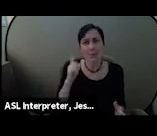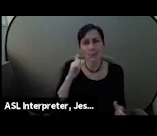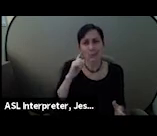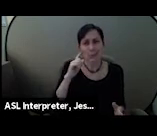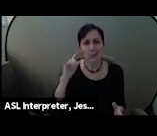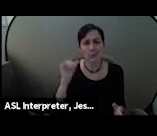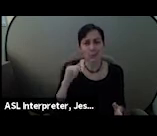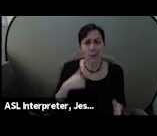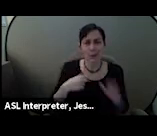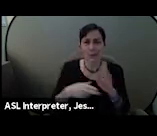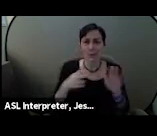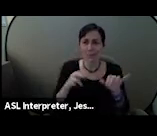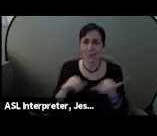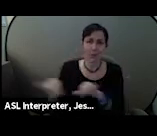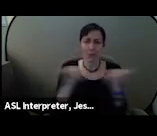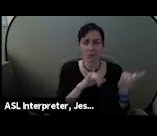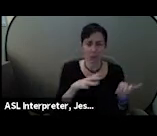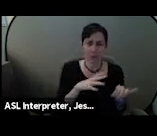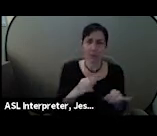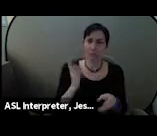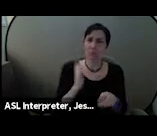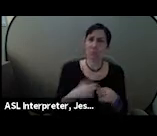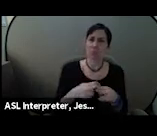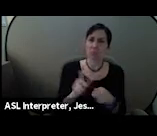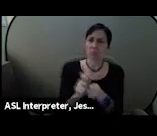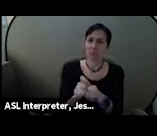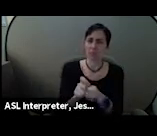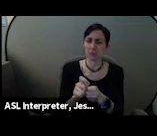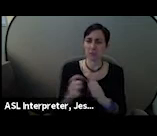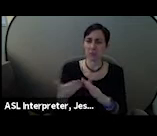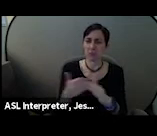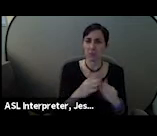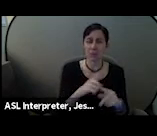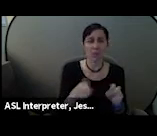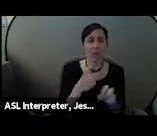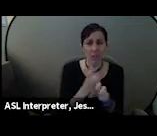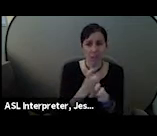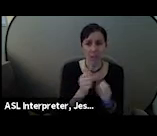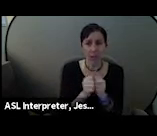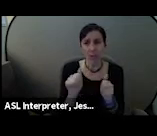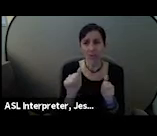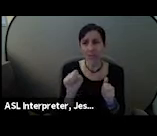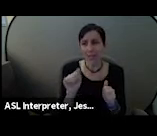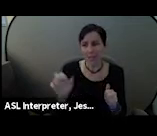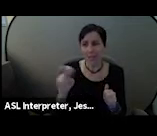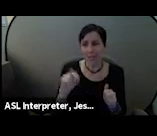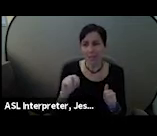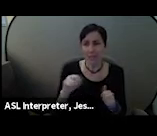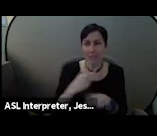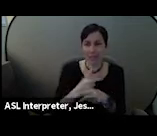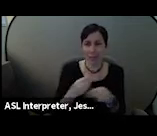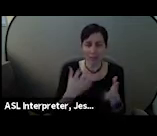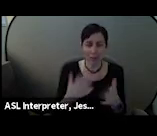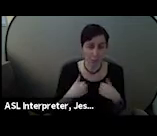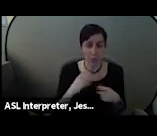I'm stereotyping or singling people out, but it's particularly difficult with Asian caregivers. There's cultural